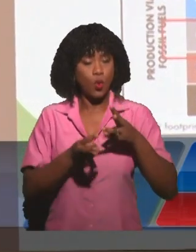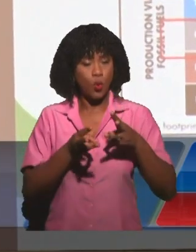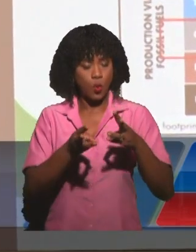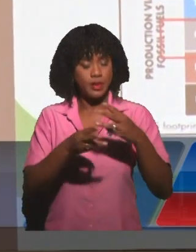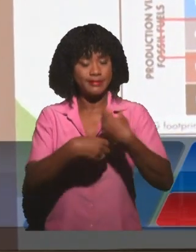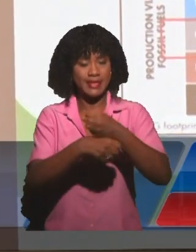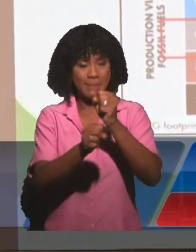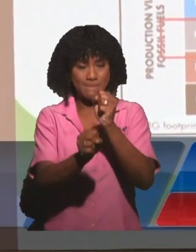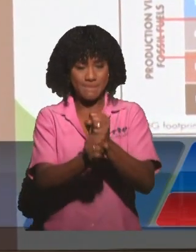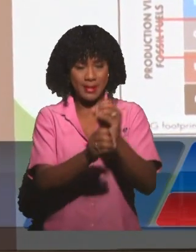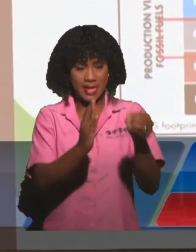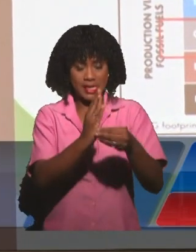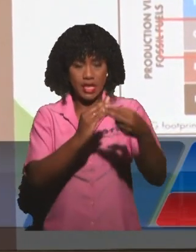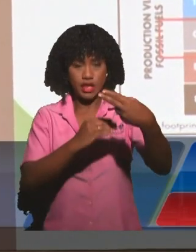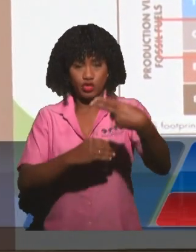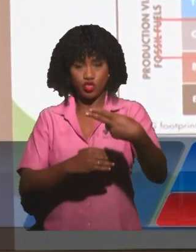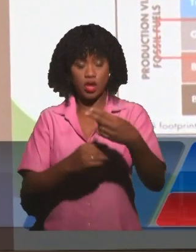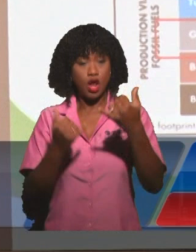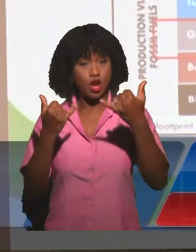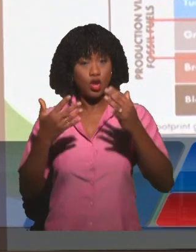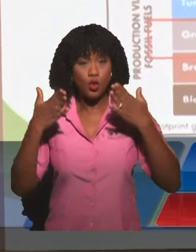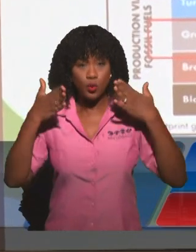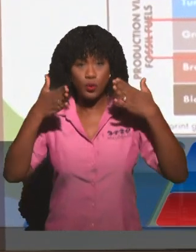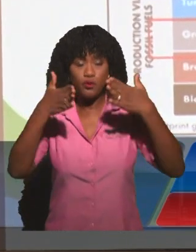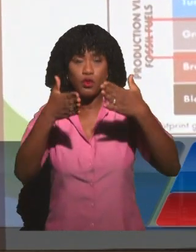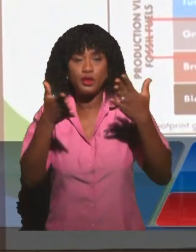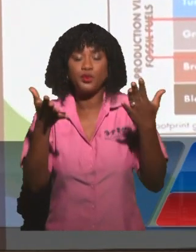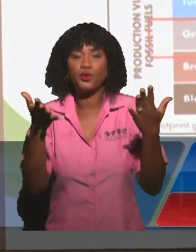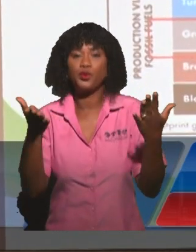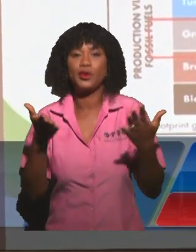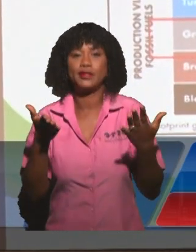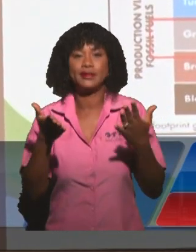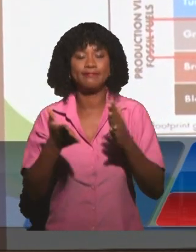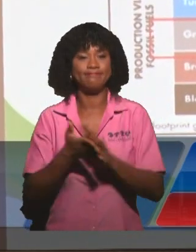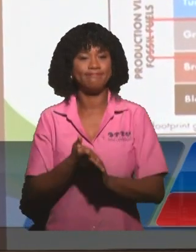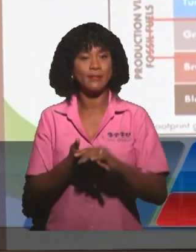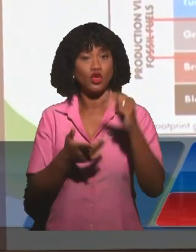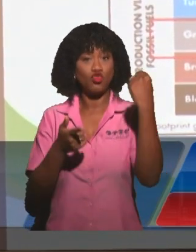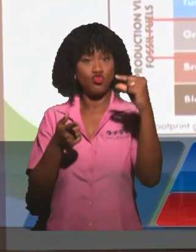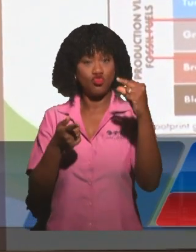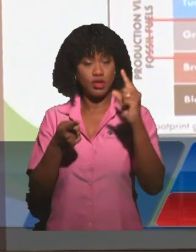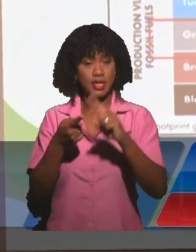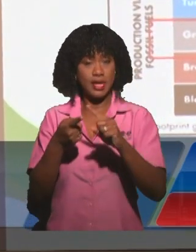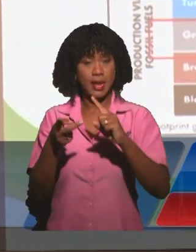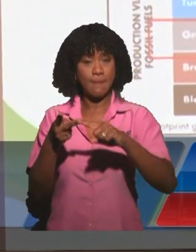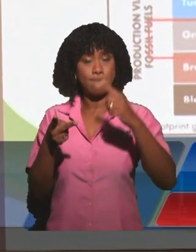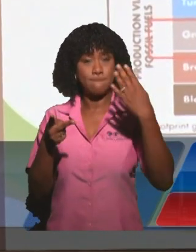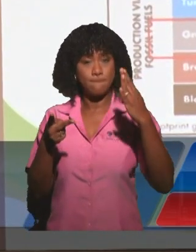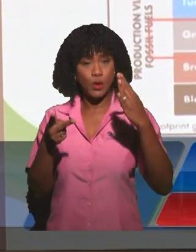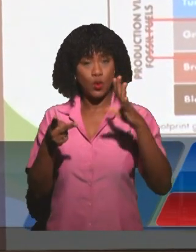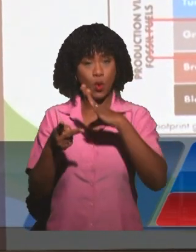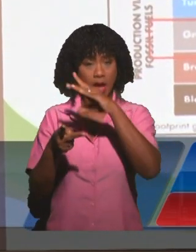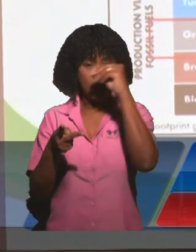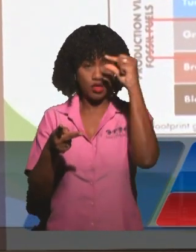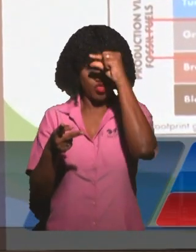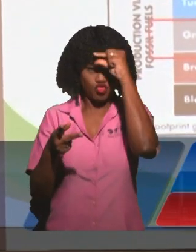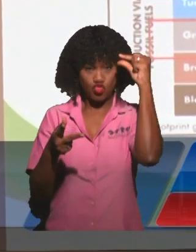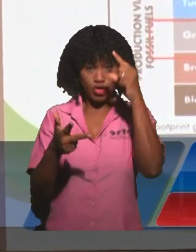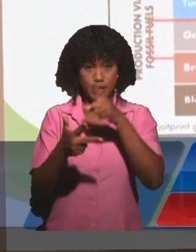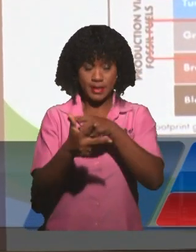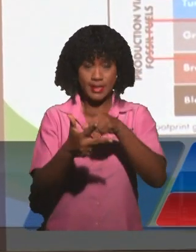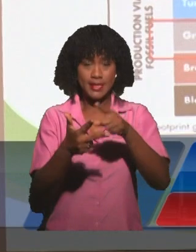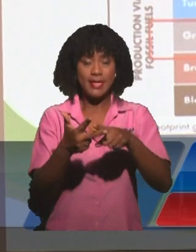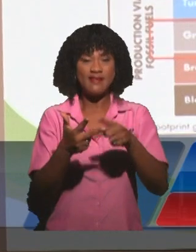producing hydrogen. So the ones we'll focus on in this presentation today would be green, blue, and gray hydrogen, because these